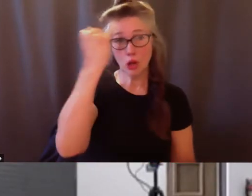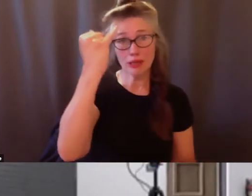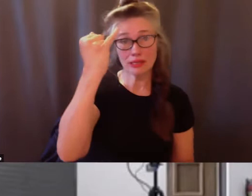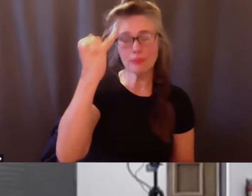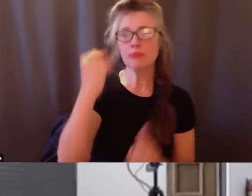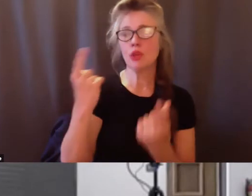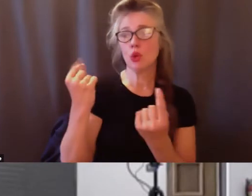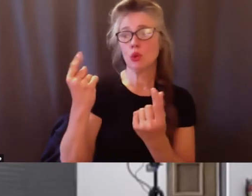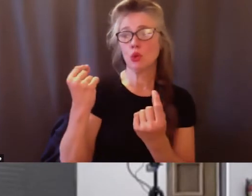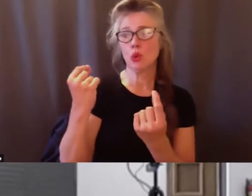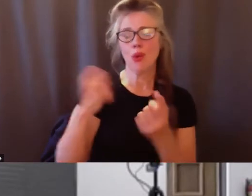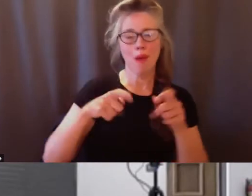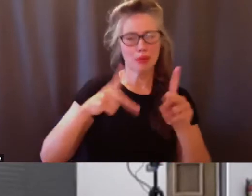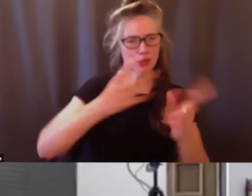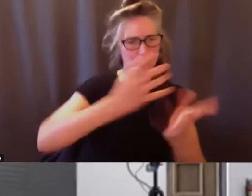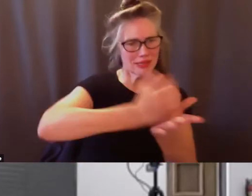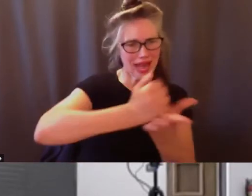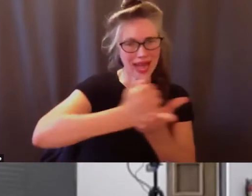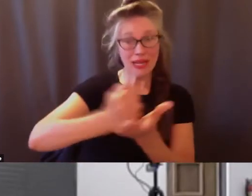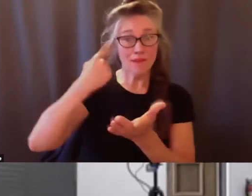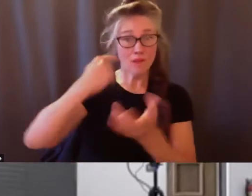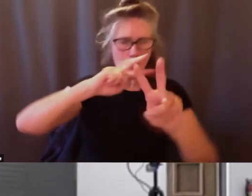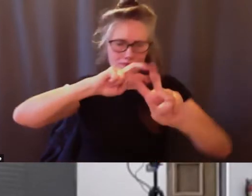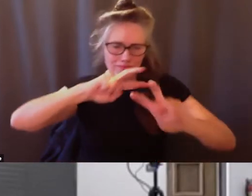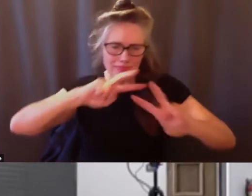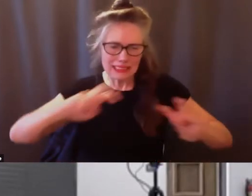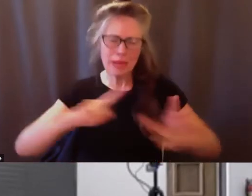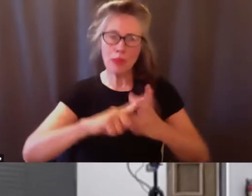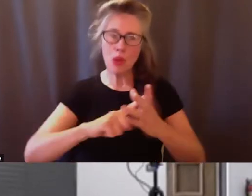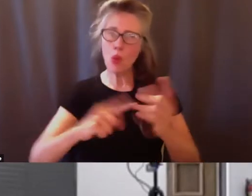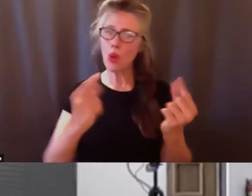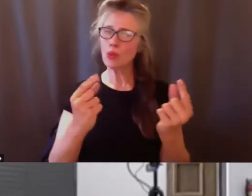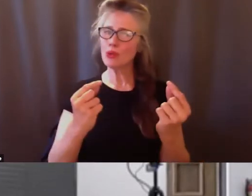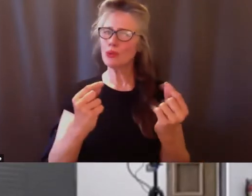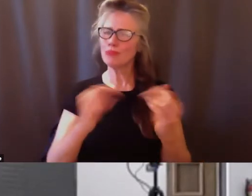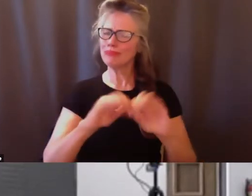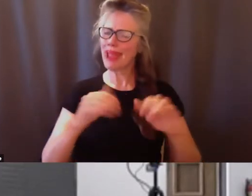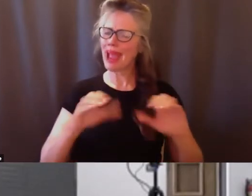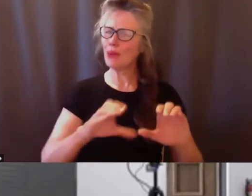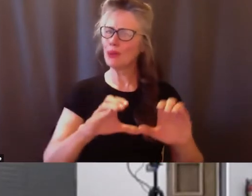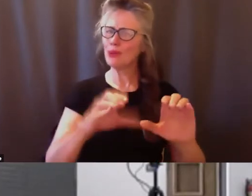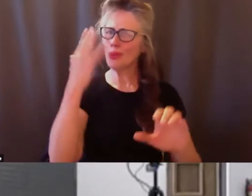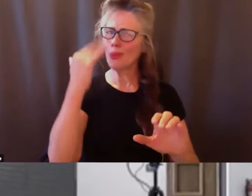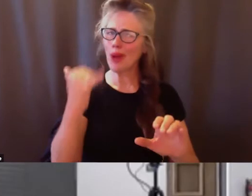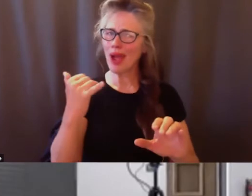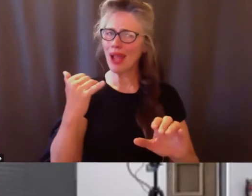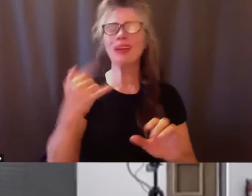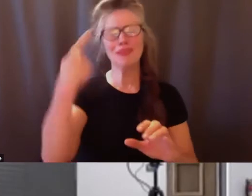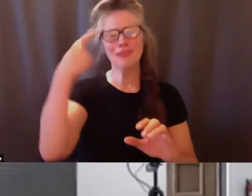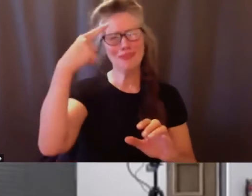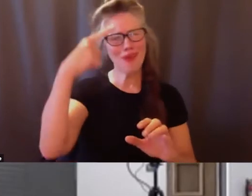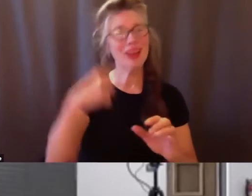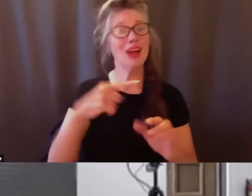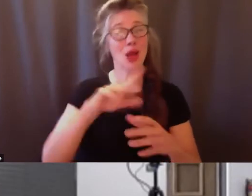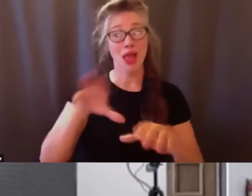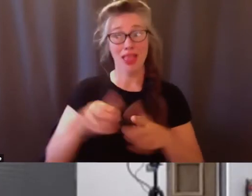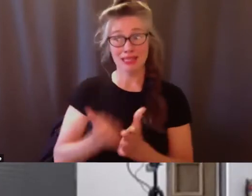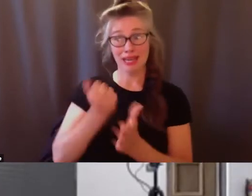taking these opportunities to examine what we do and how we do it. And when we have one of those